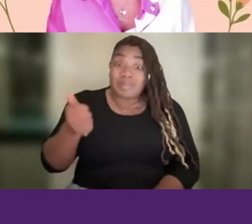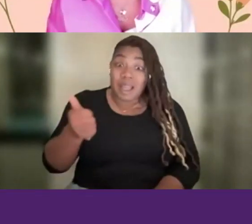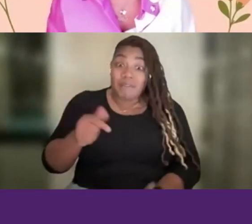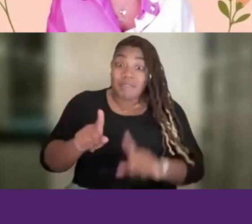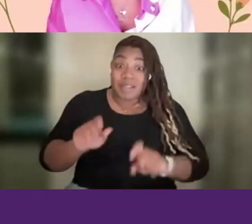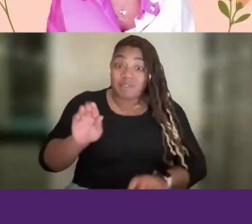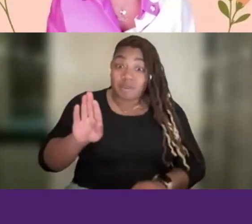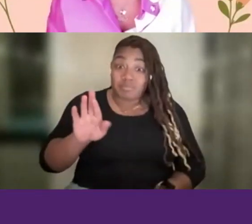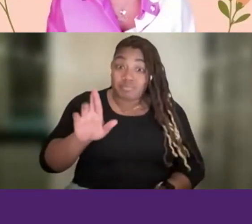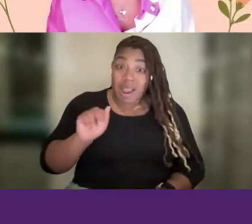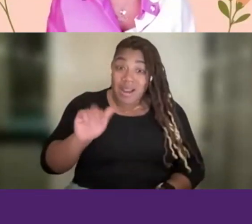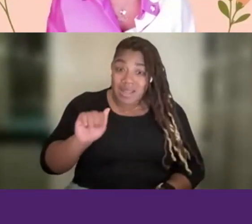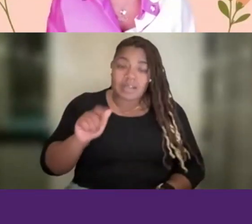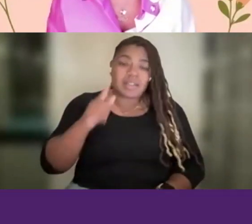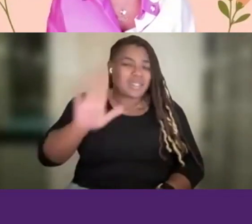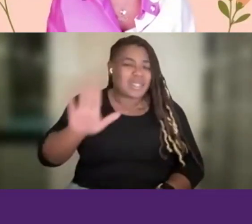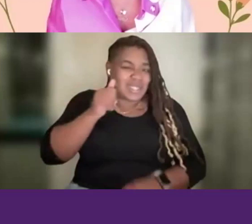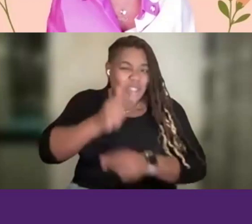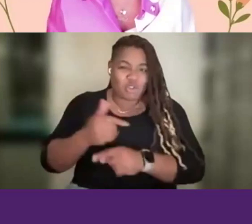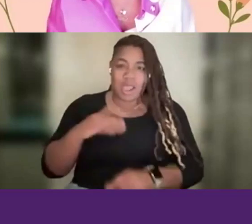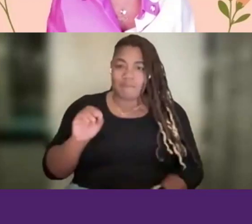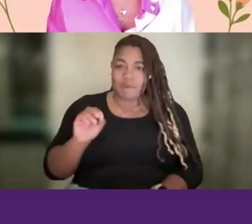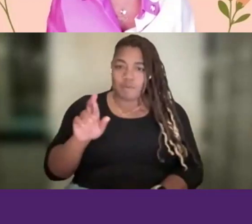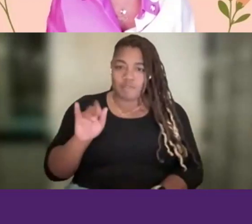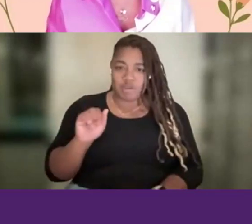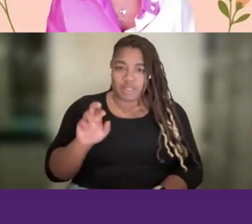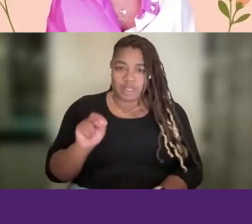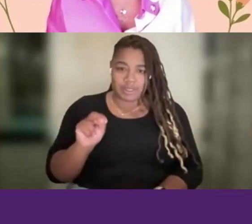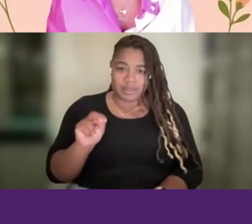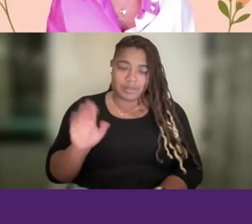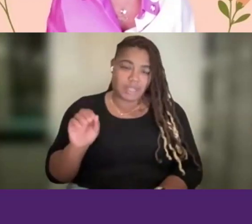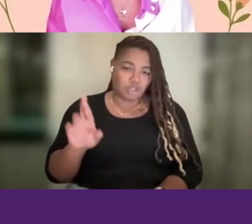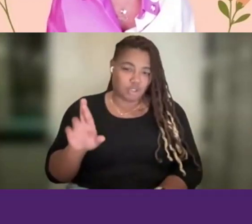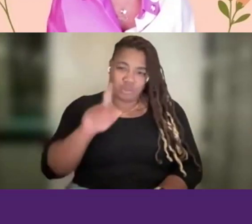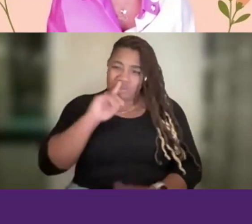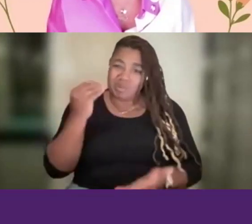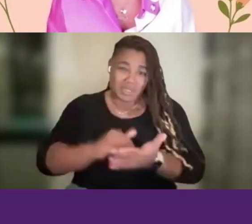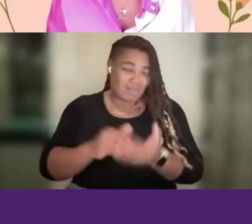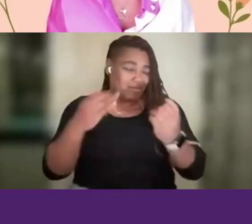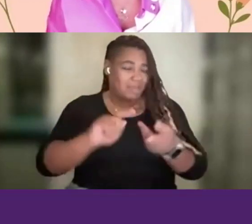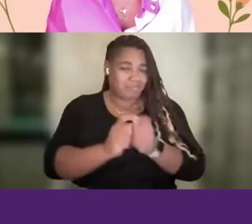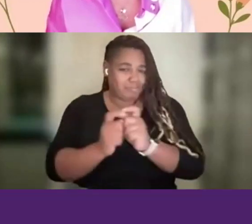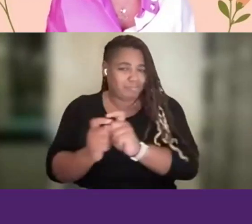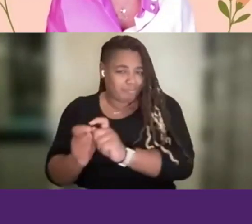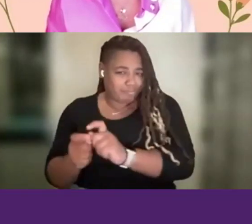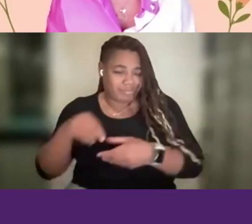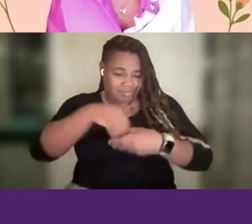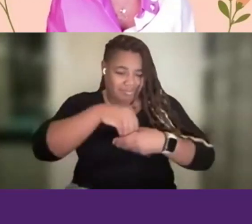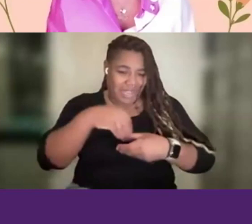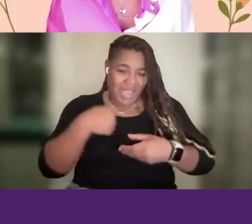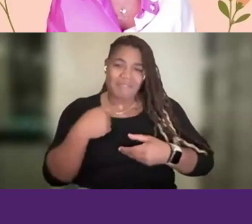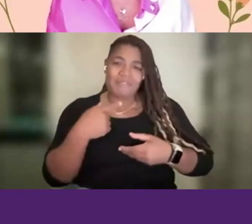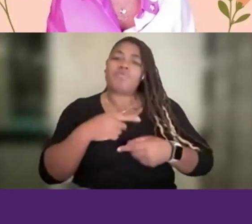sister had ovarian cancer. So again, many of these mutations carry risks of a variety of